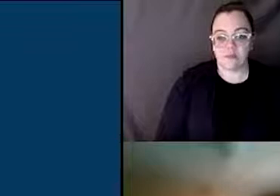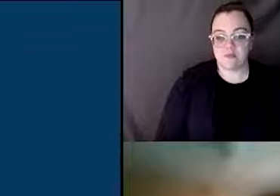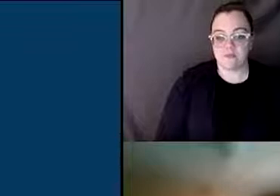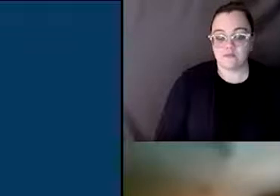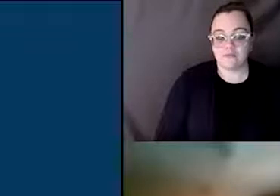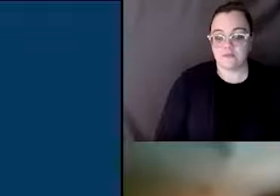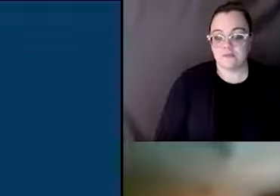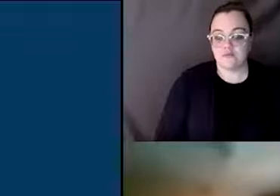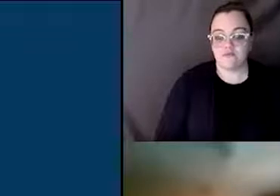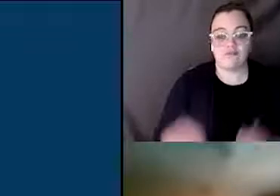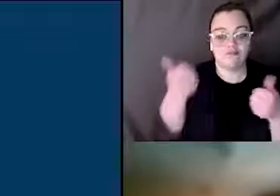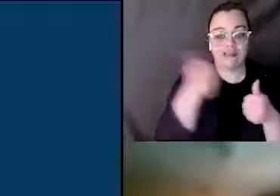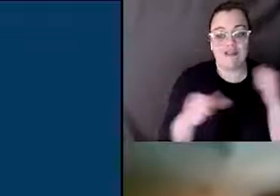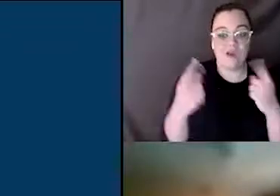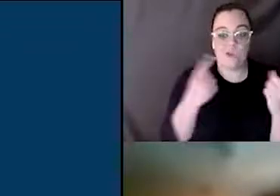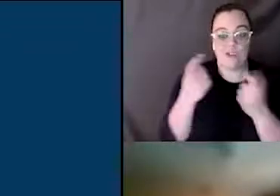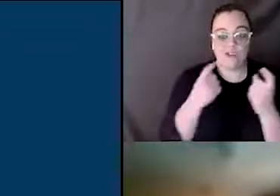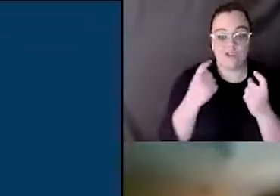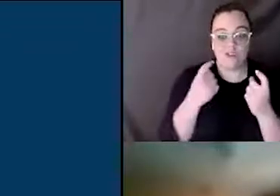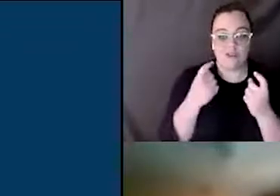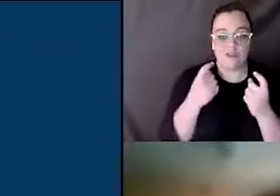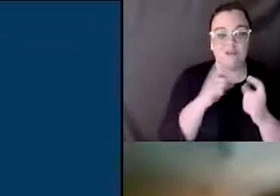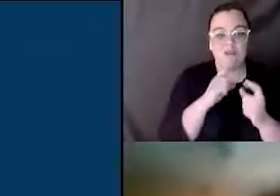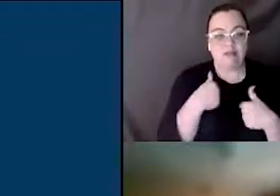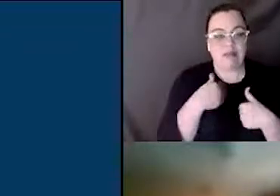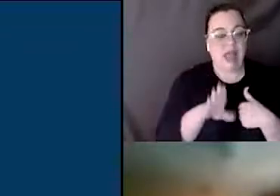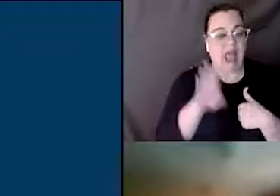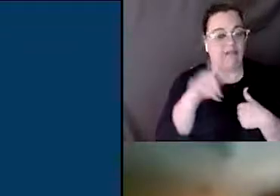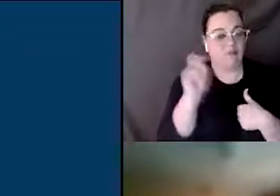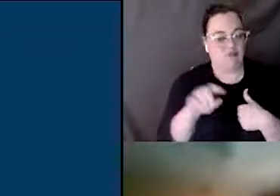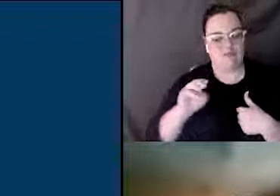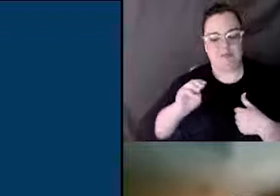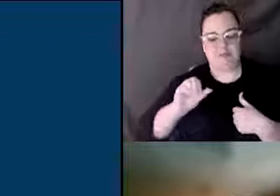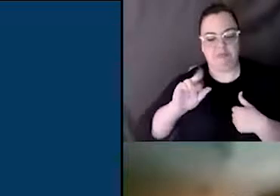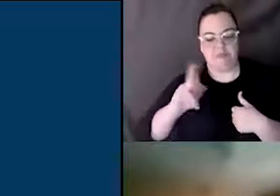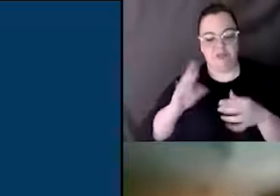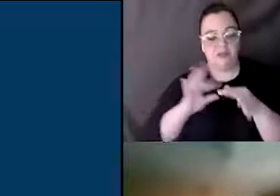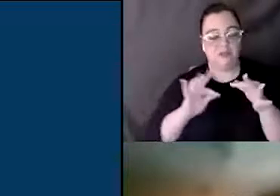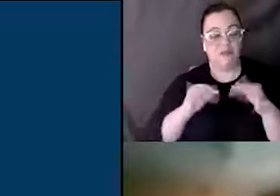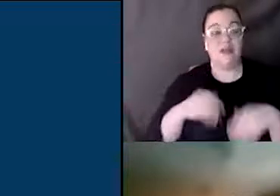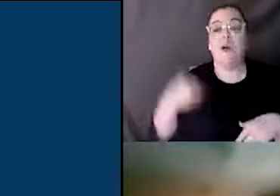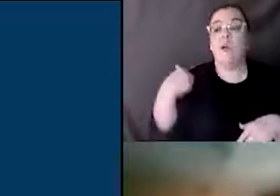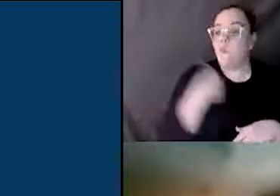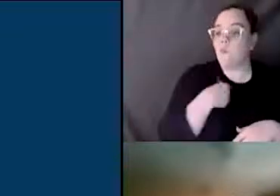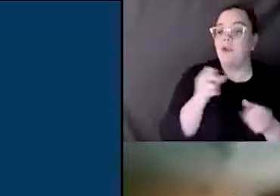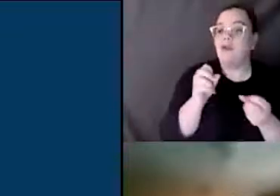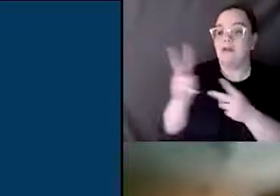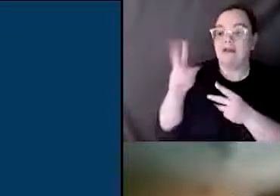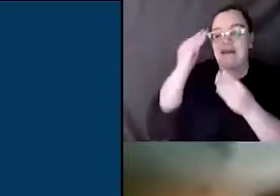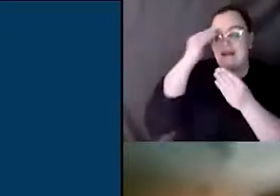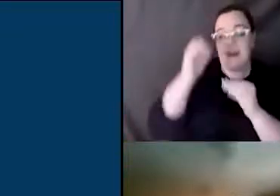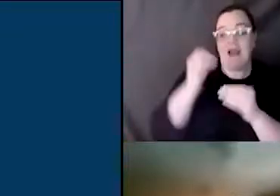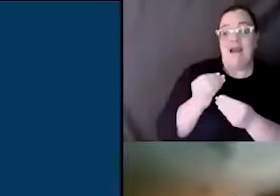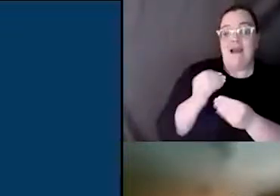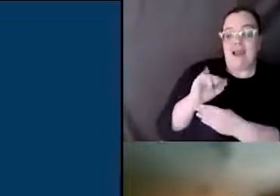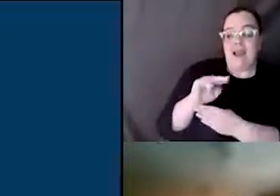Any questions about, Andy, I have a question. If they email, as we put in the link, the